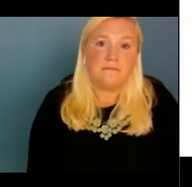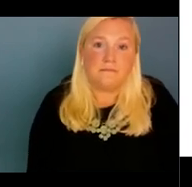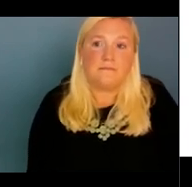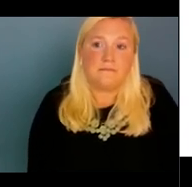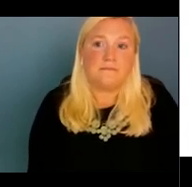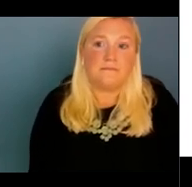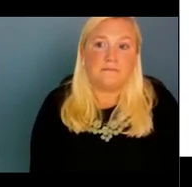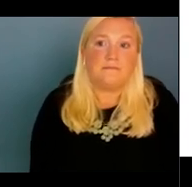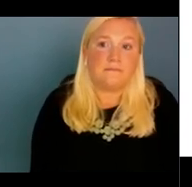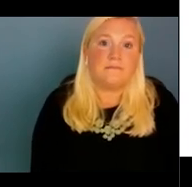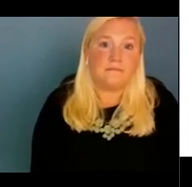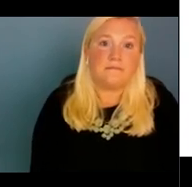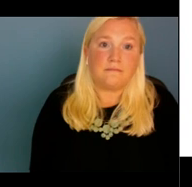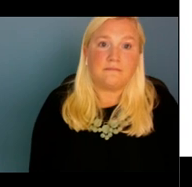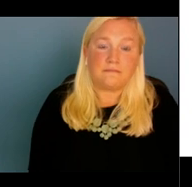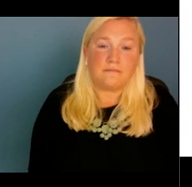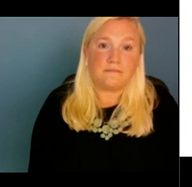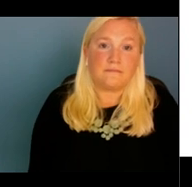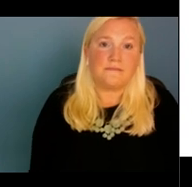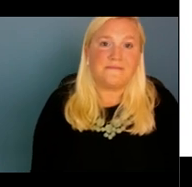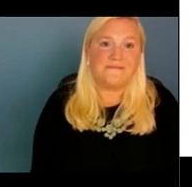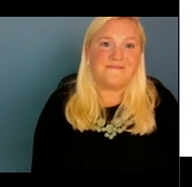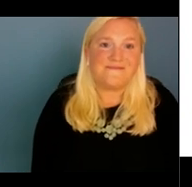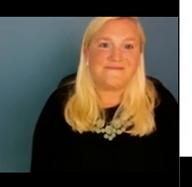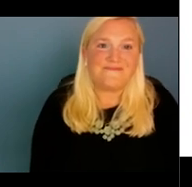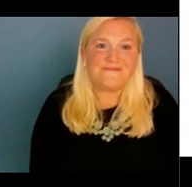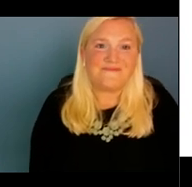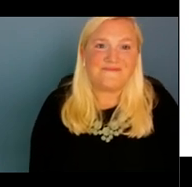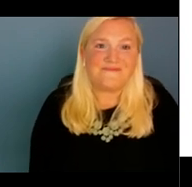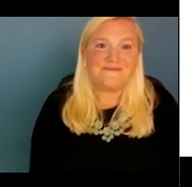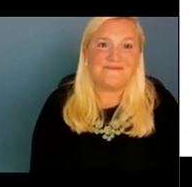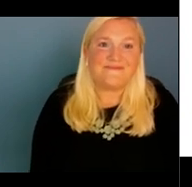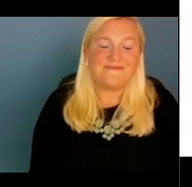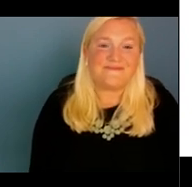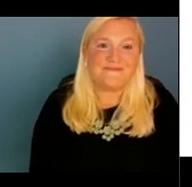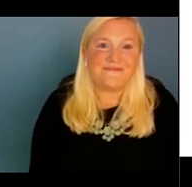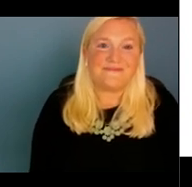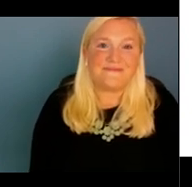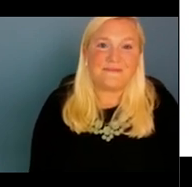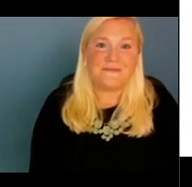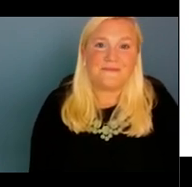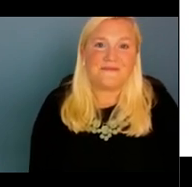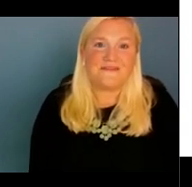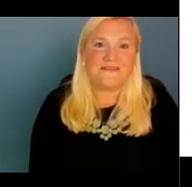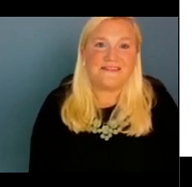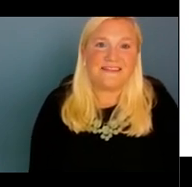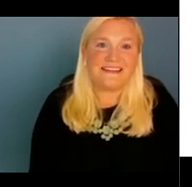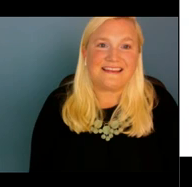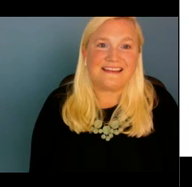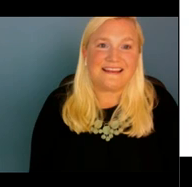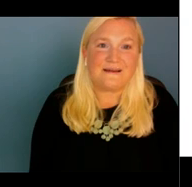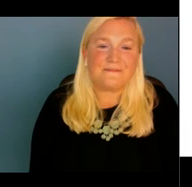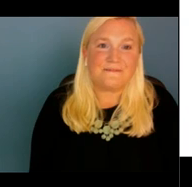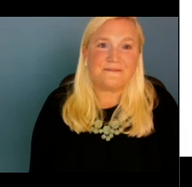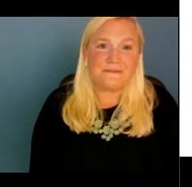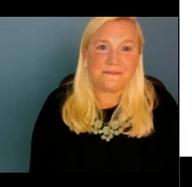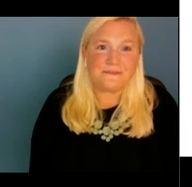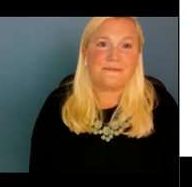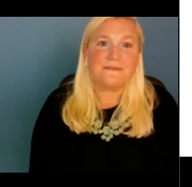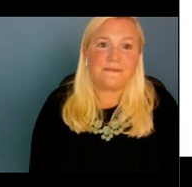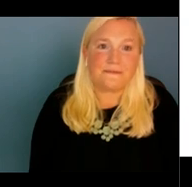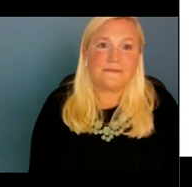So I've taken courses in counseling. I taught counseling class for, 20 whatever years now. I feel pretty comfortable in that domain,